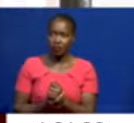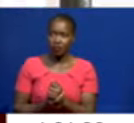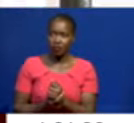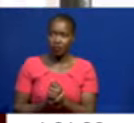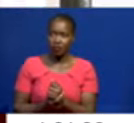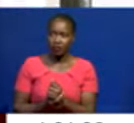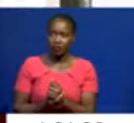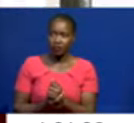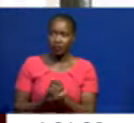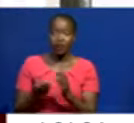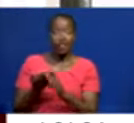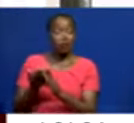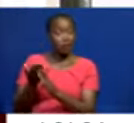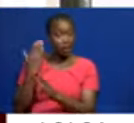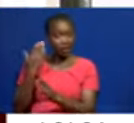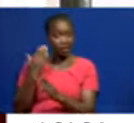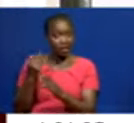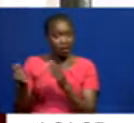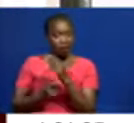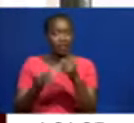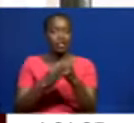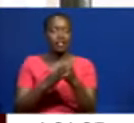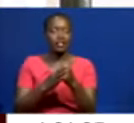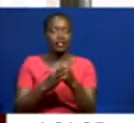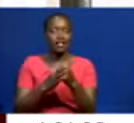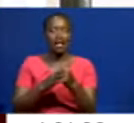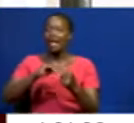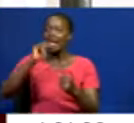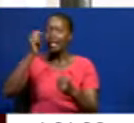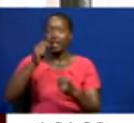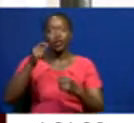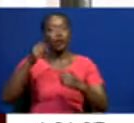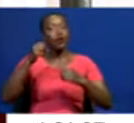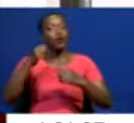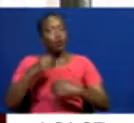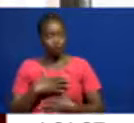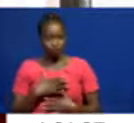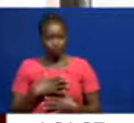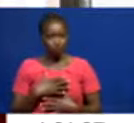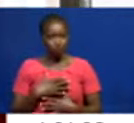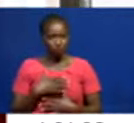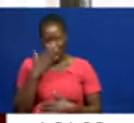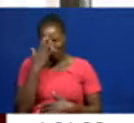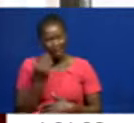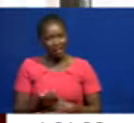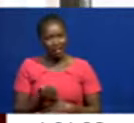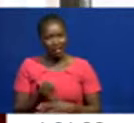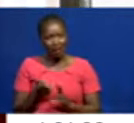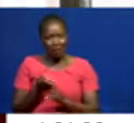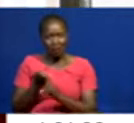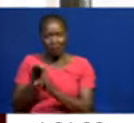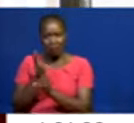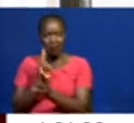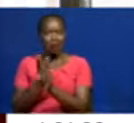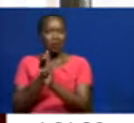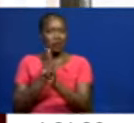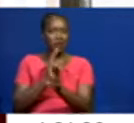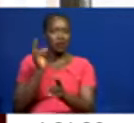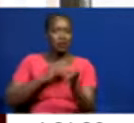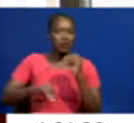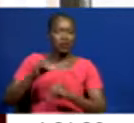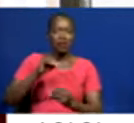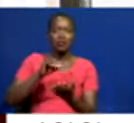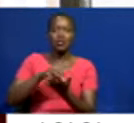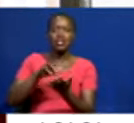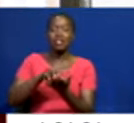In the past 8 months, Kenyans have been astonished by a pattern of the withdrawal of corruption cases